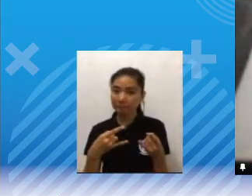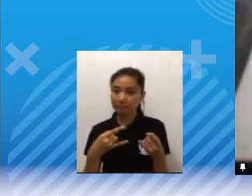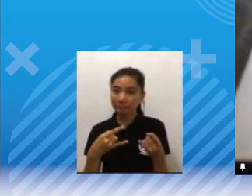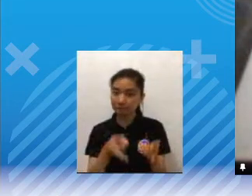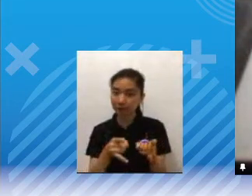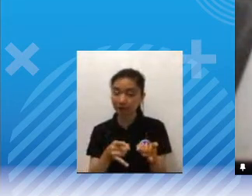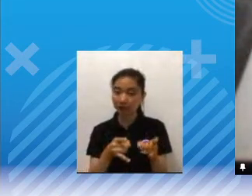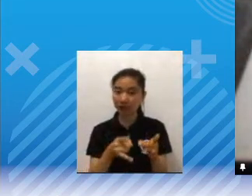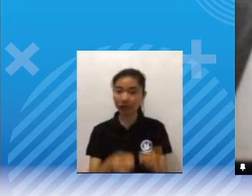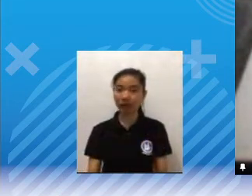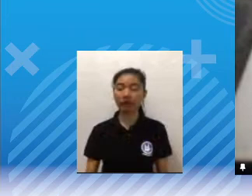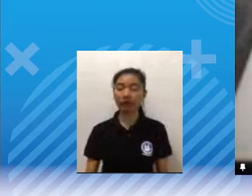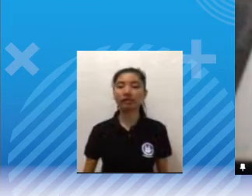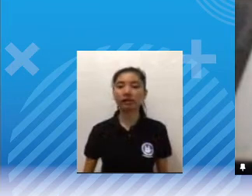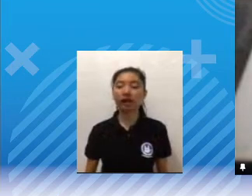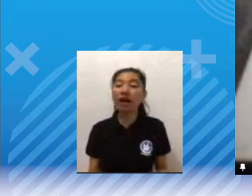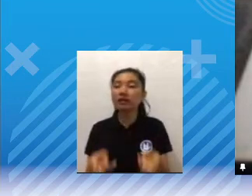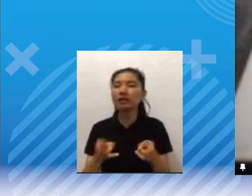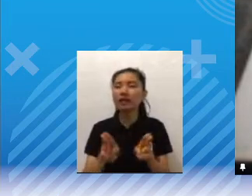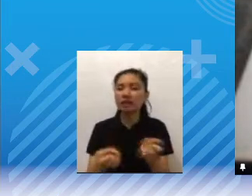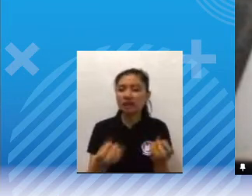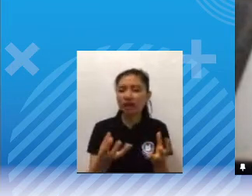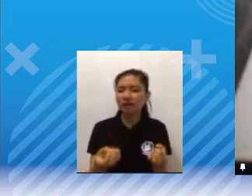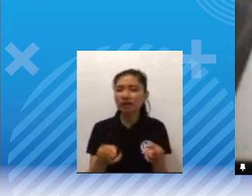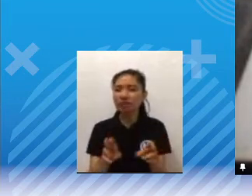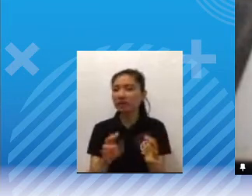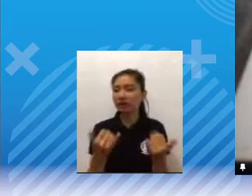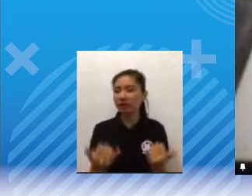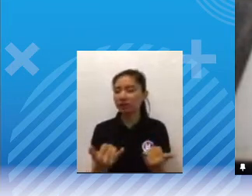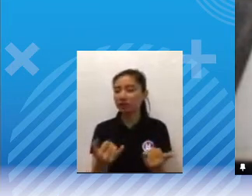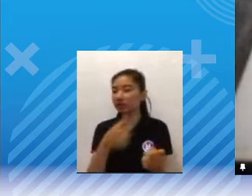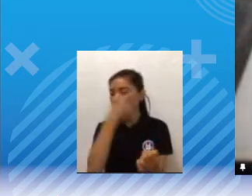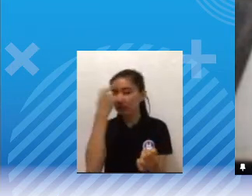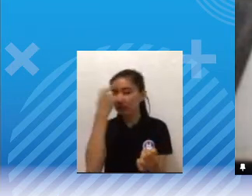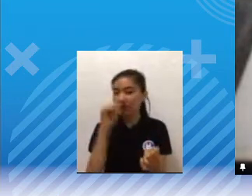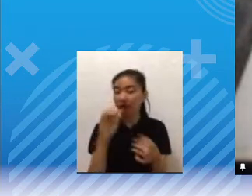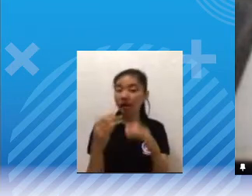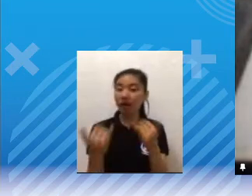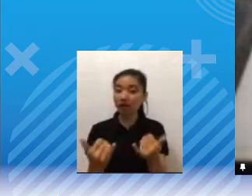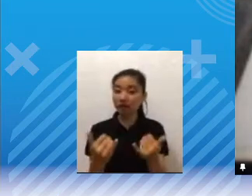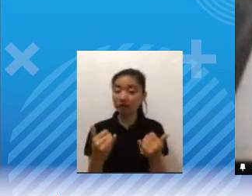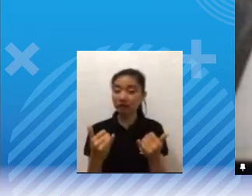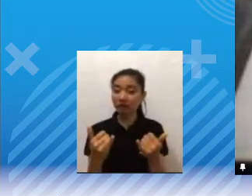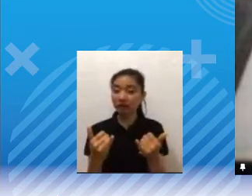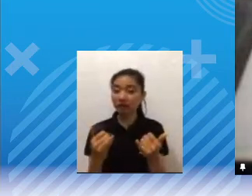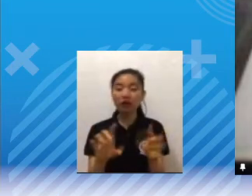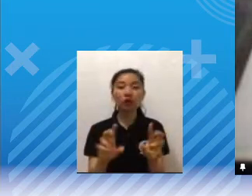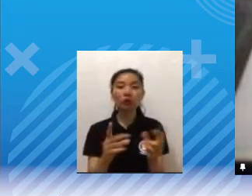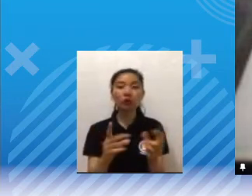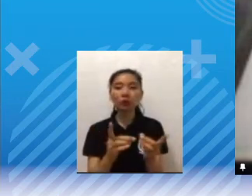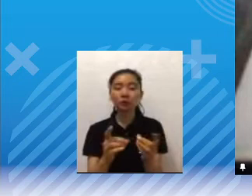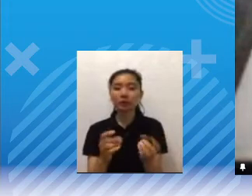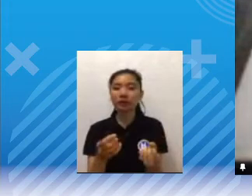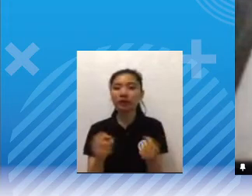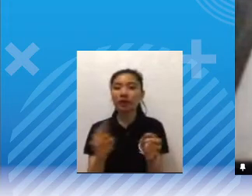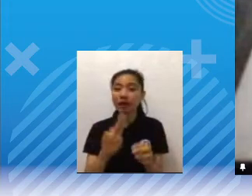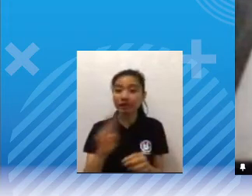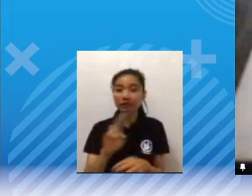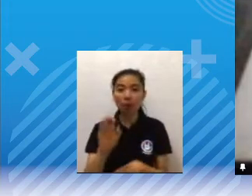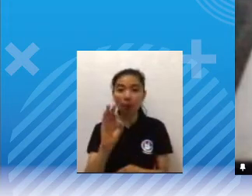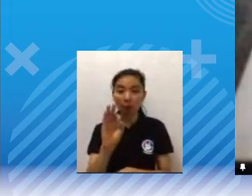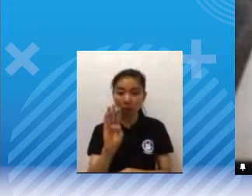happening since the platform we are going to use as our classroom is Facebook.